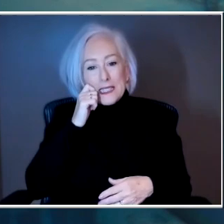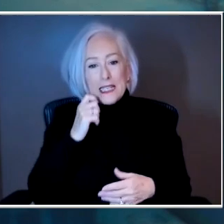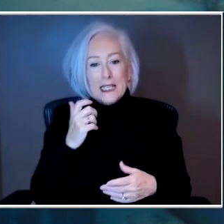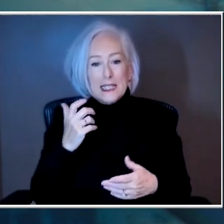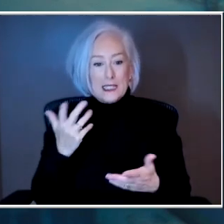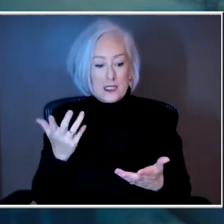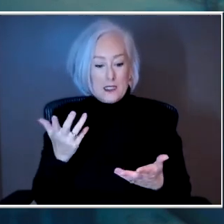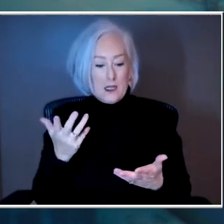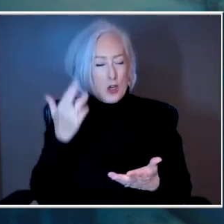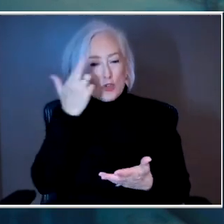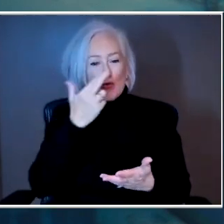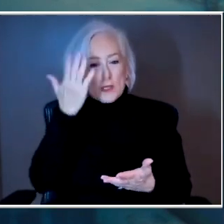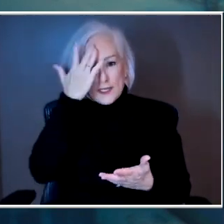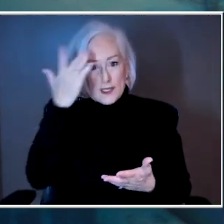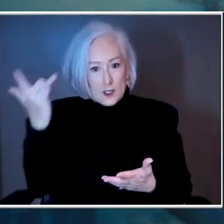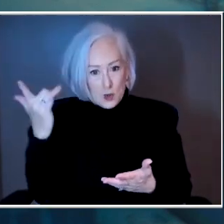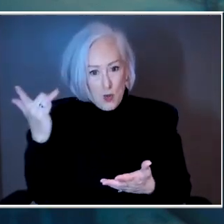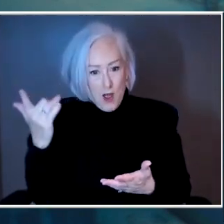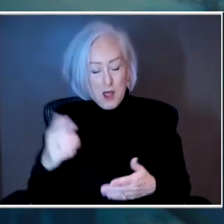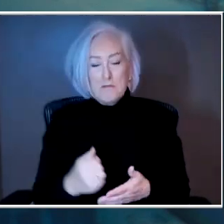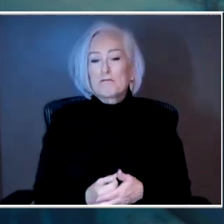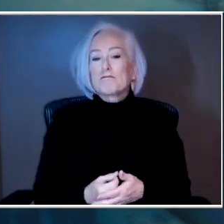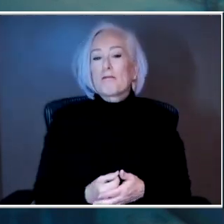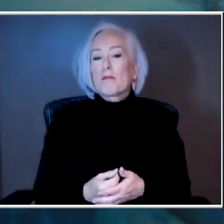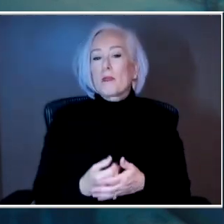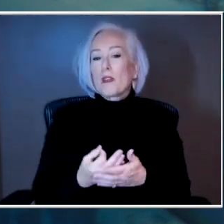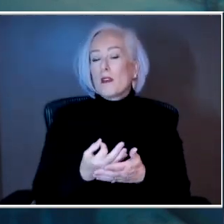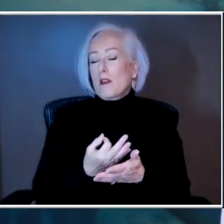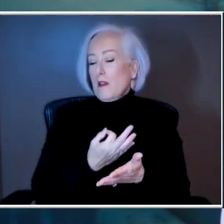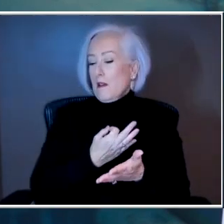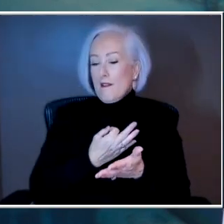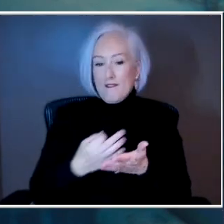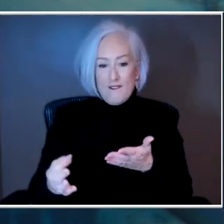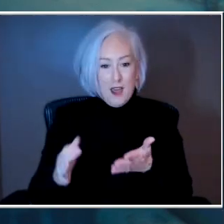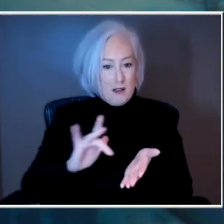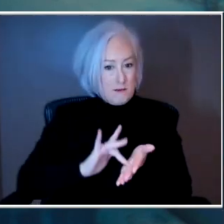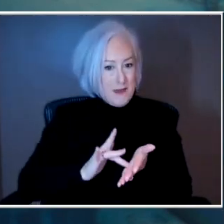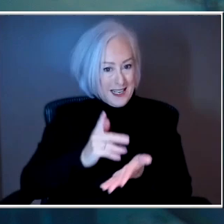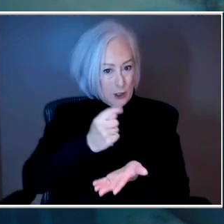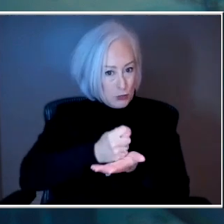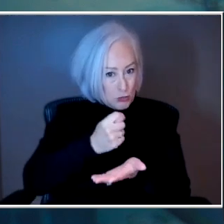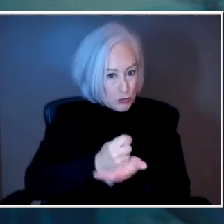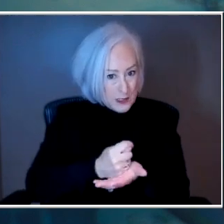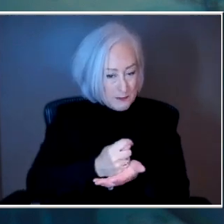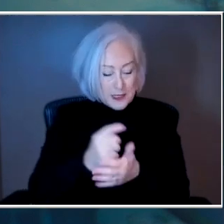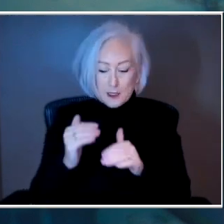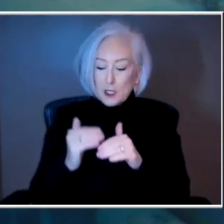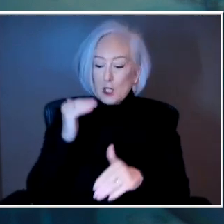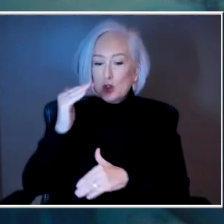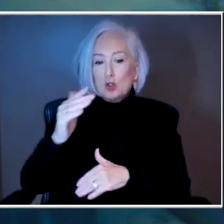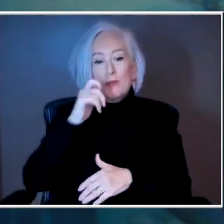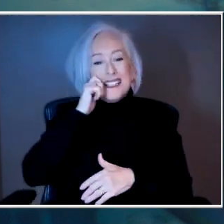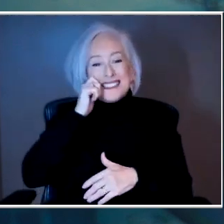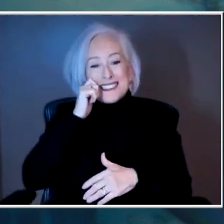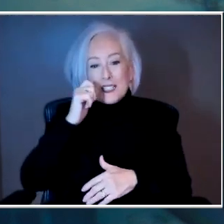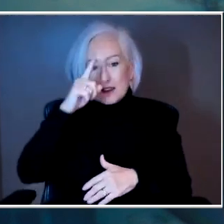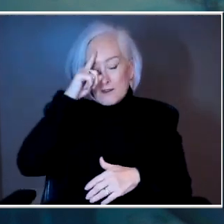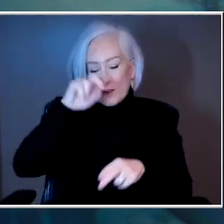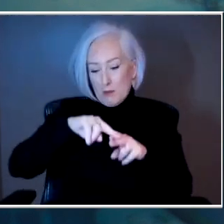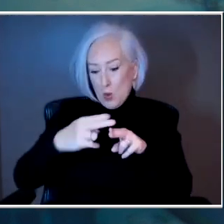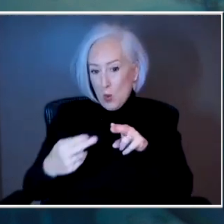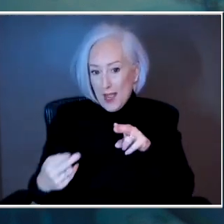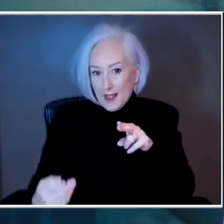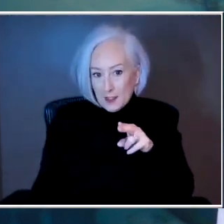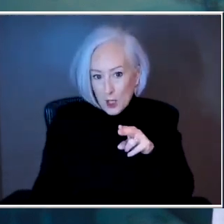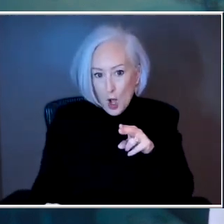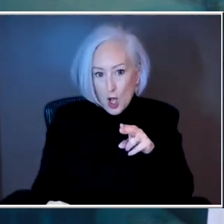are failed medical treatment, the excess skin with a significant weight loss. They often have to be at a BMI or body